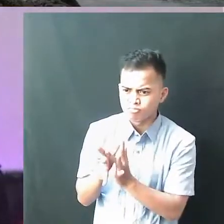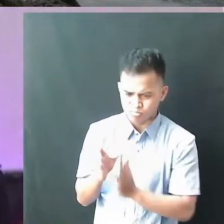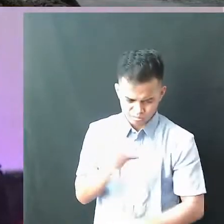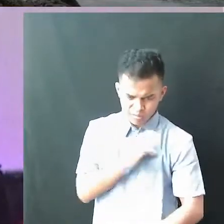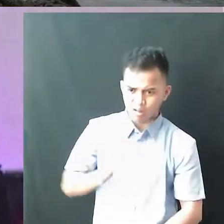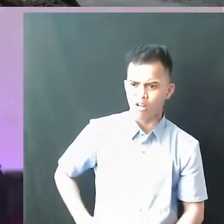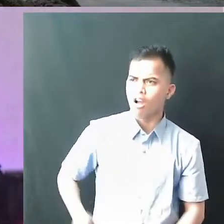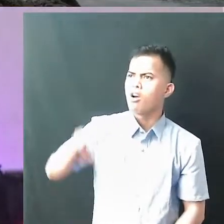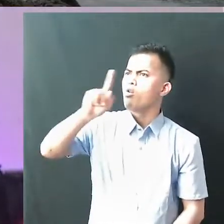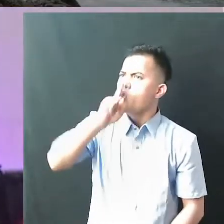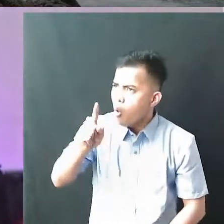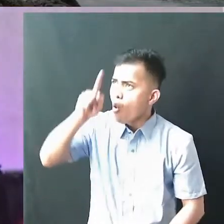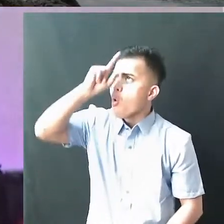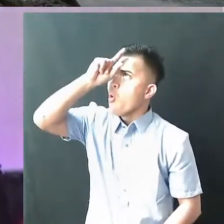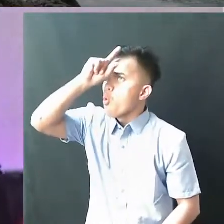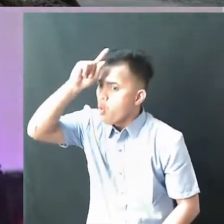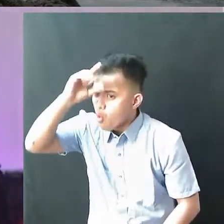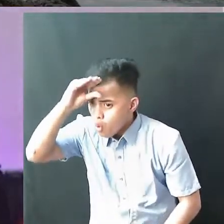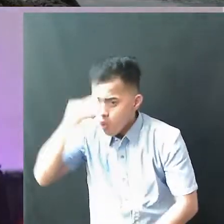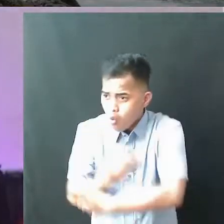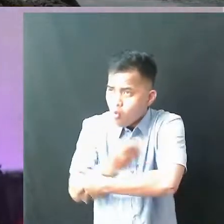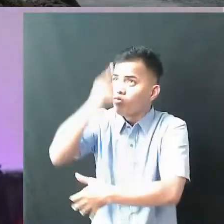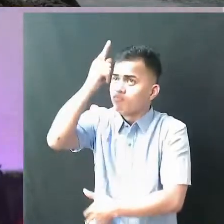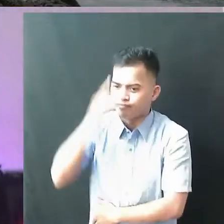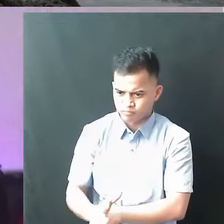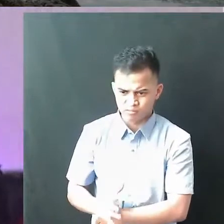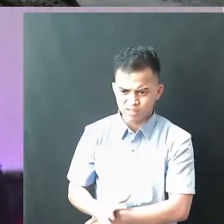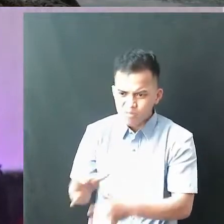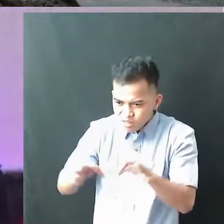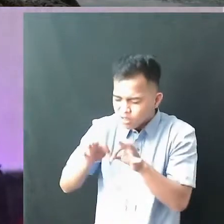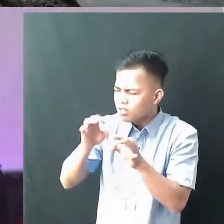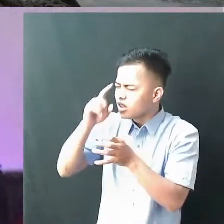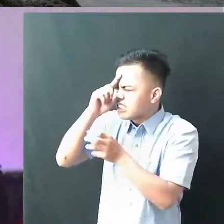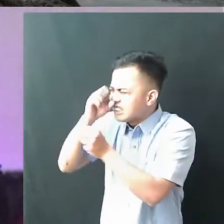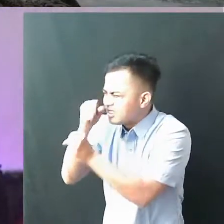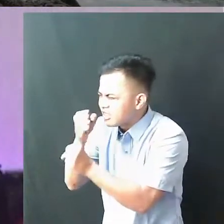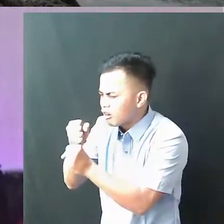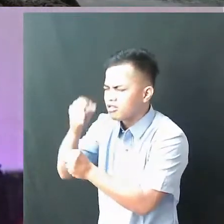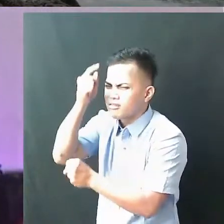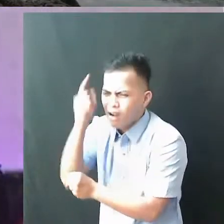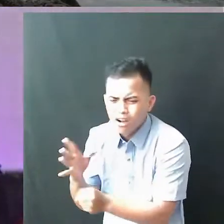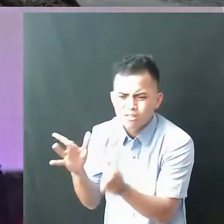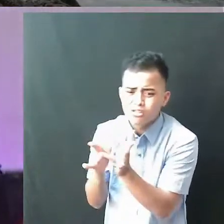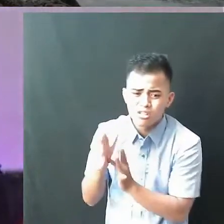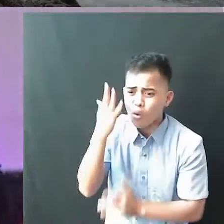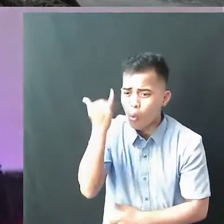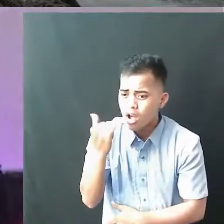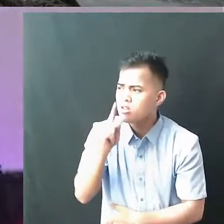God, let us hold fast our profession.